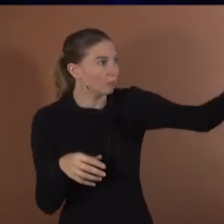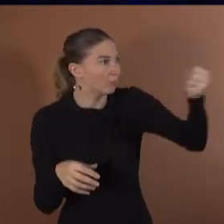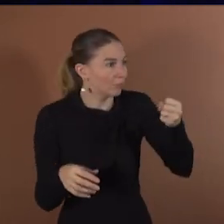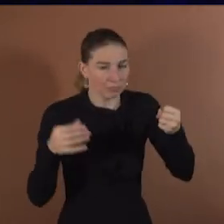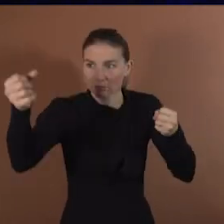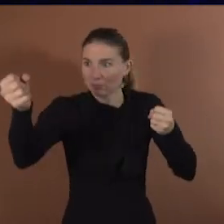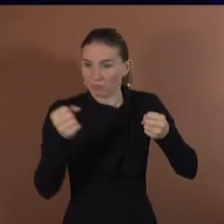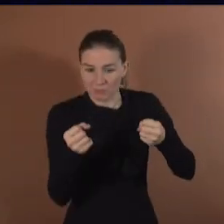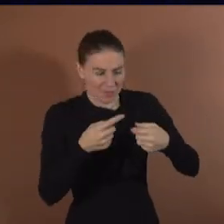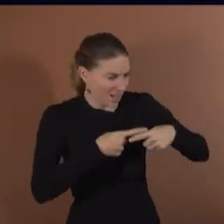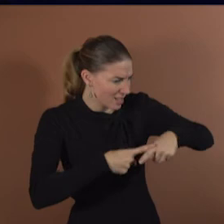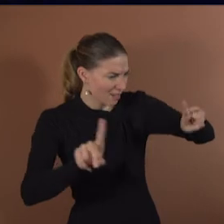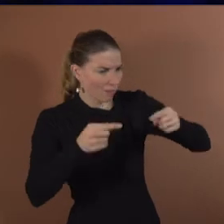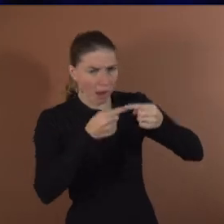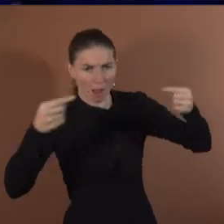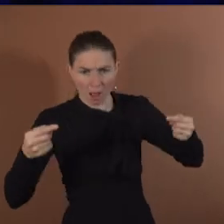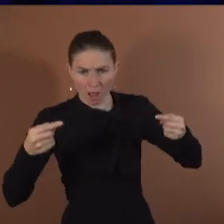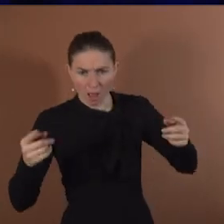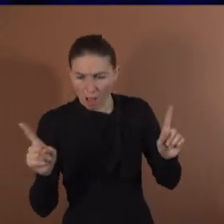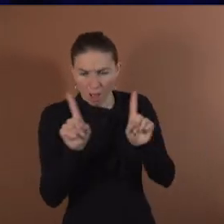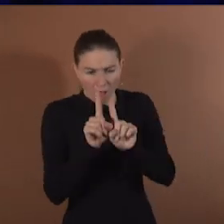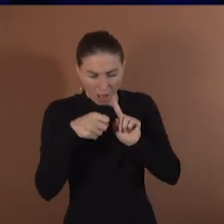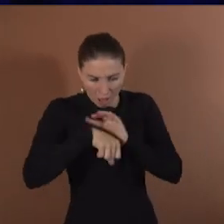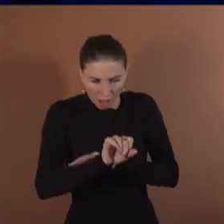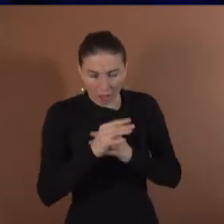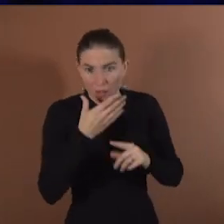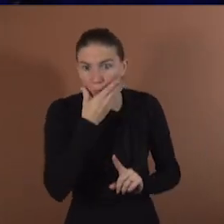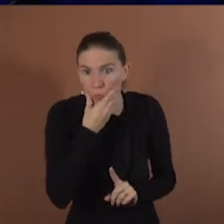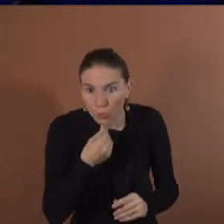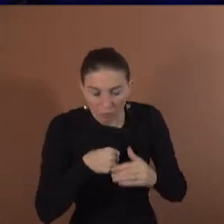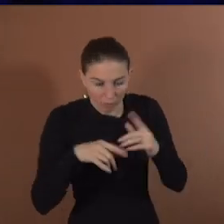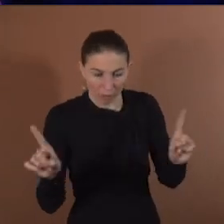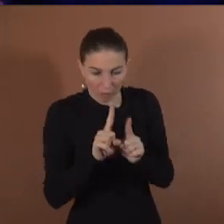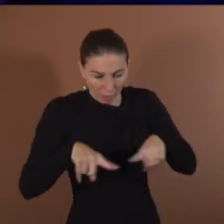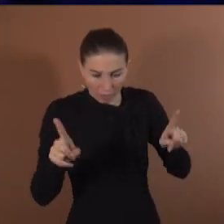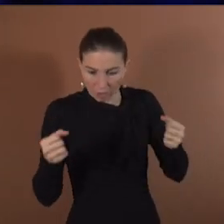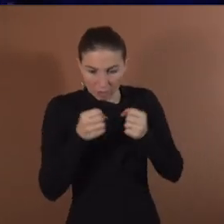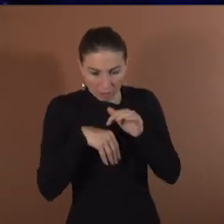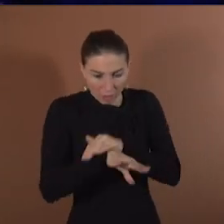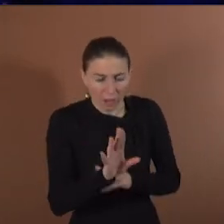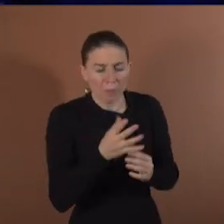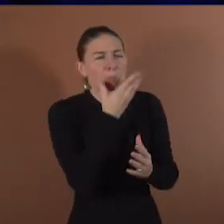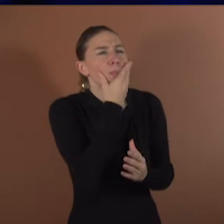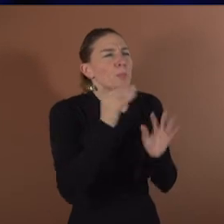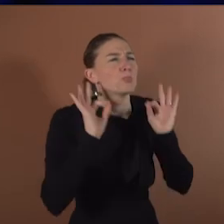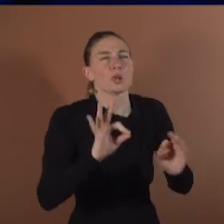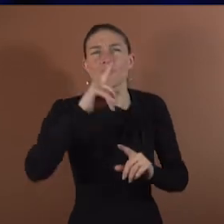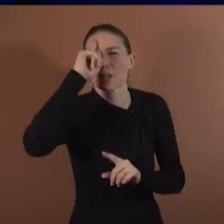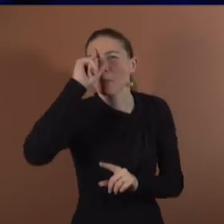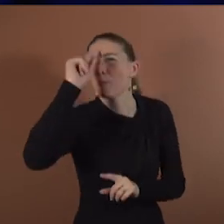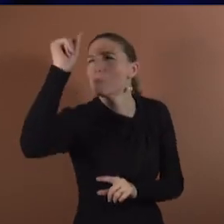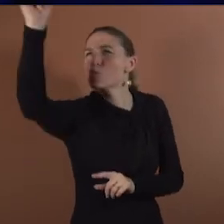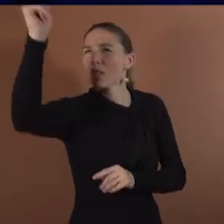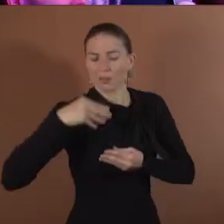discovered, your offspring get quickly more beautiful, more gorgeous, and more brilliant with every generation